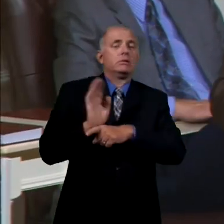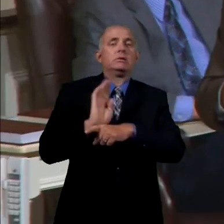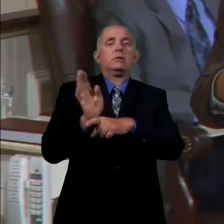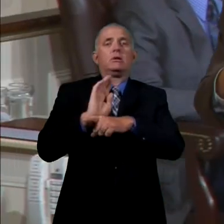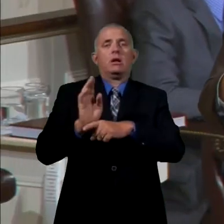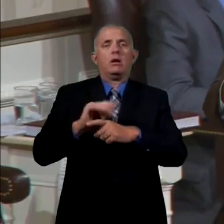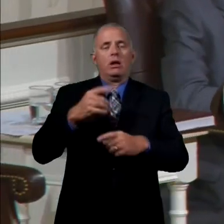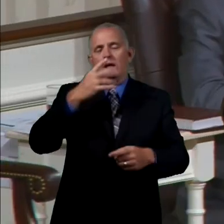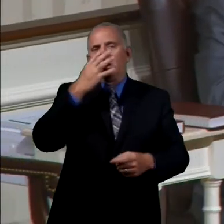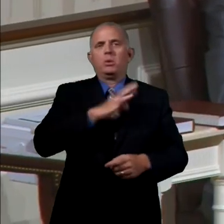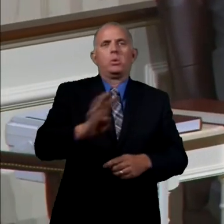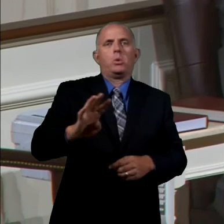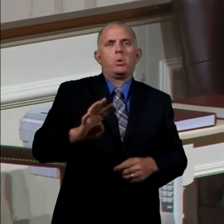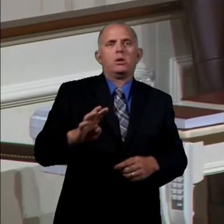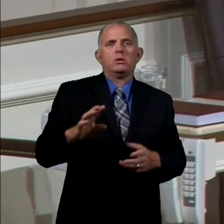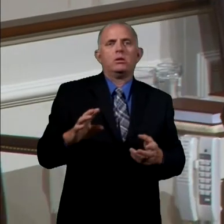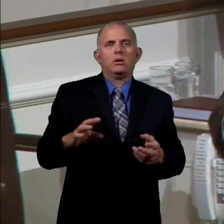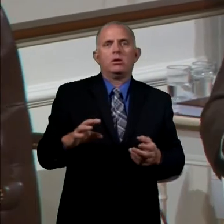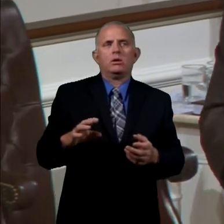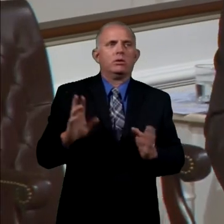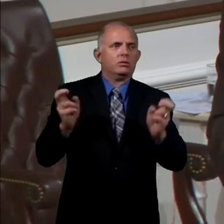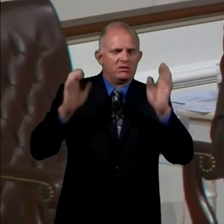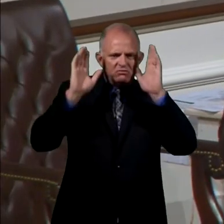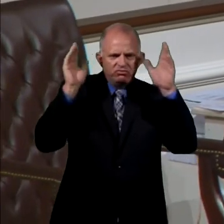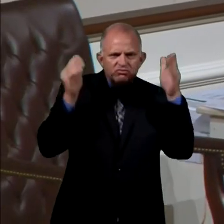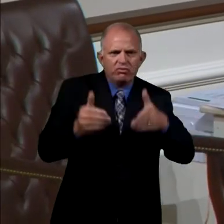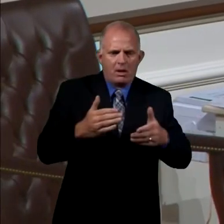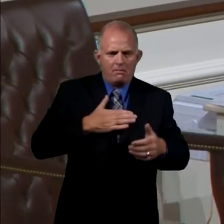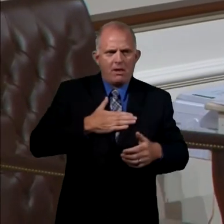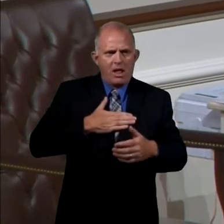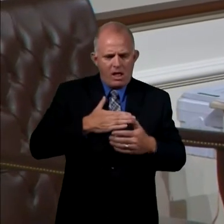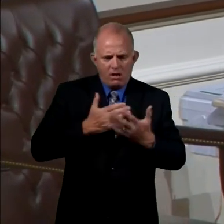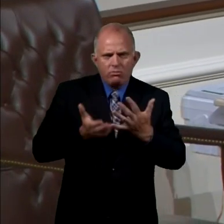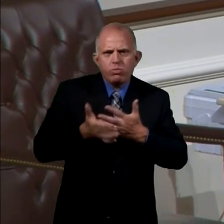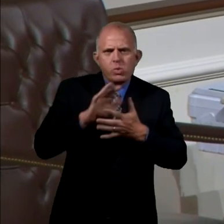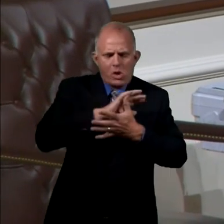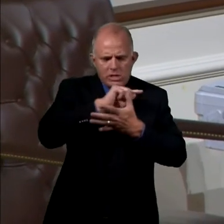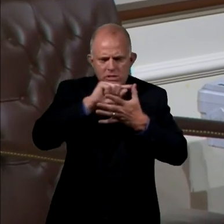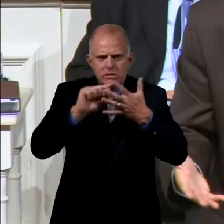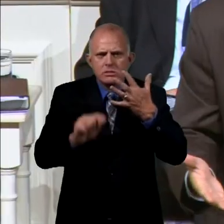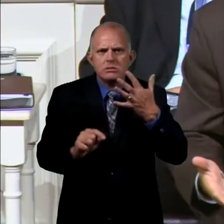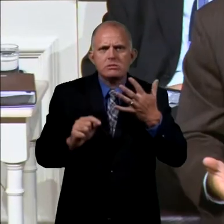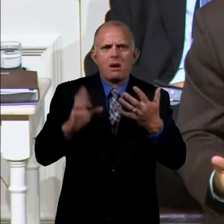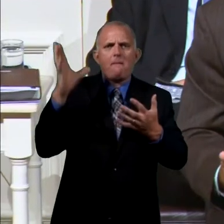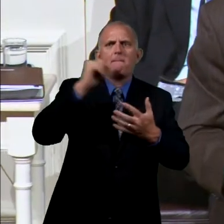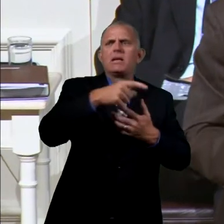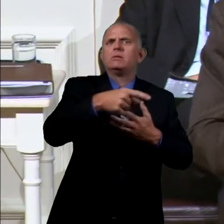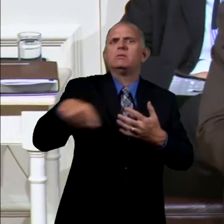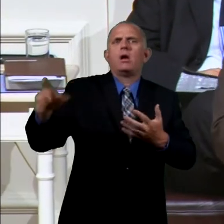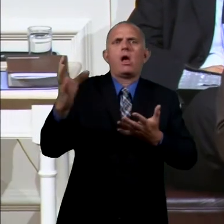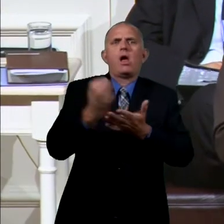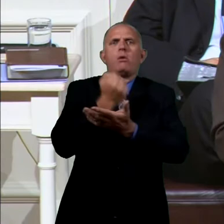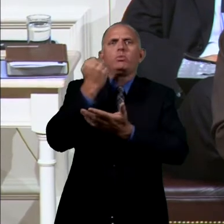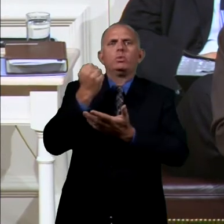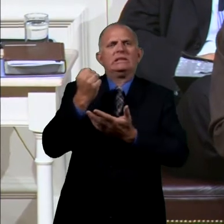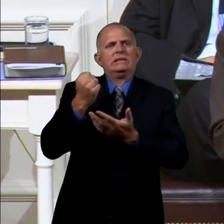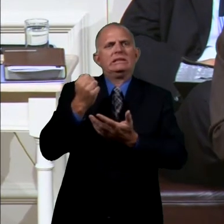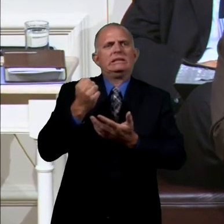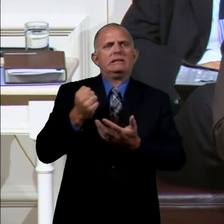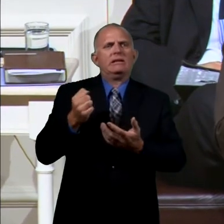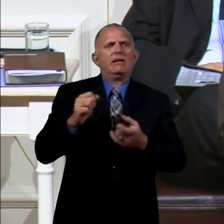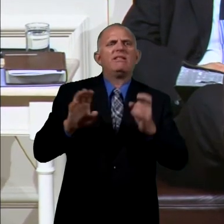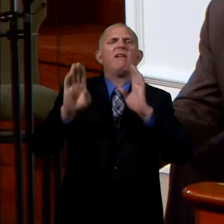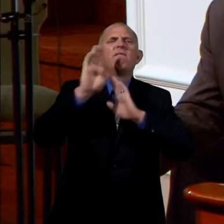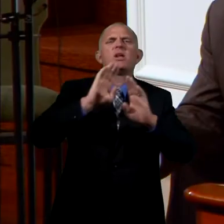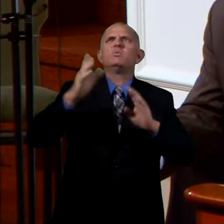I can be so caught up in my own priorities that I miss those opportunities. And then I get frustrated with God and say, God,